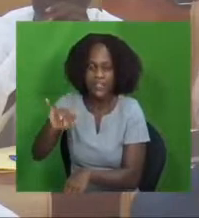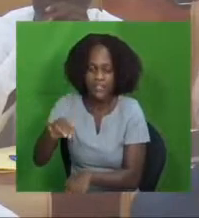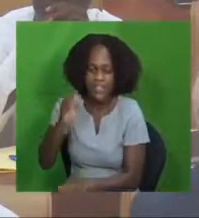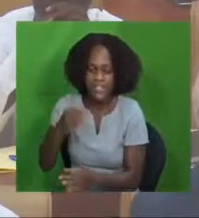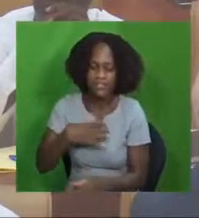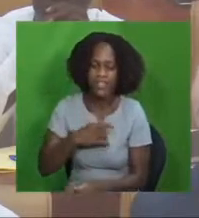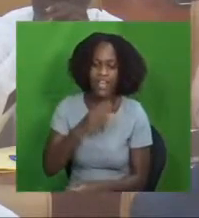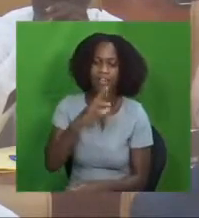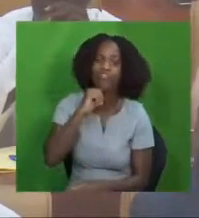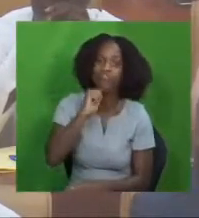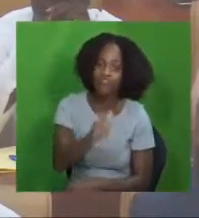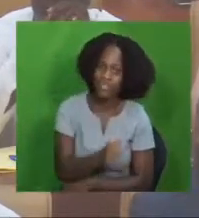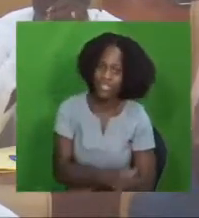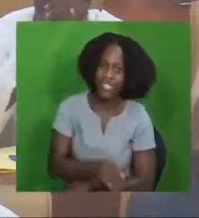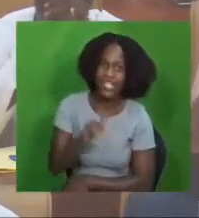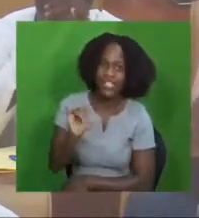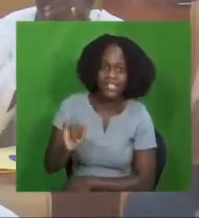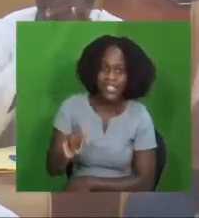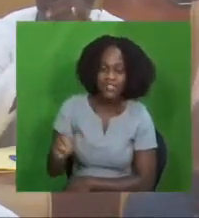a birthday present to himself.